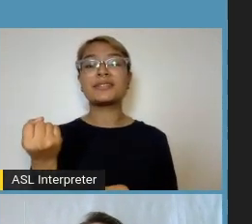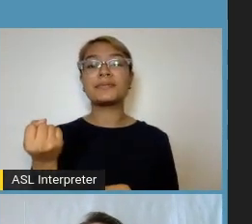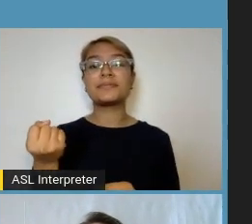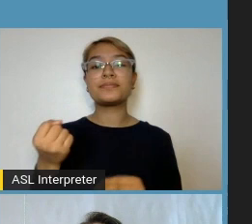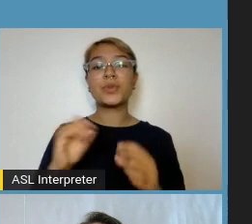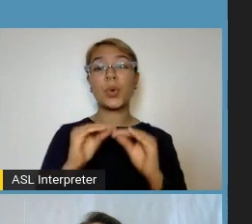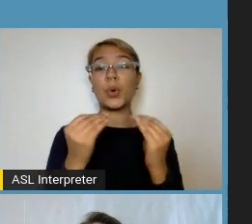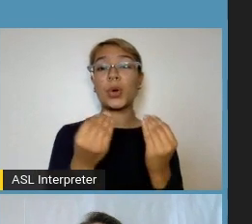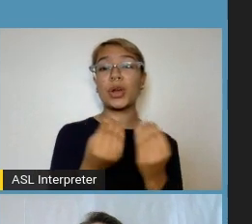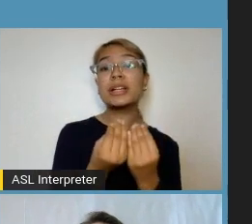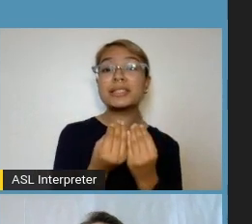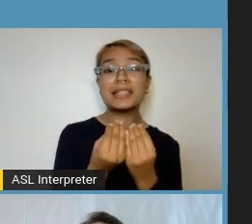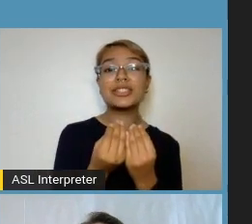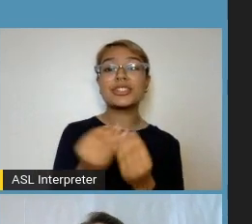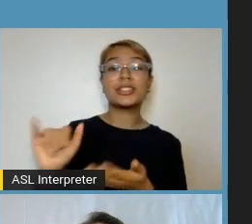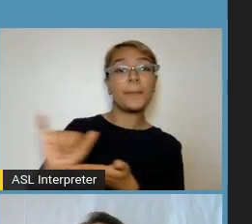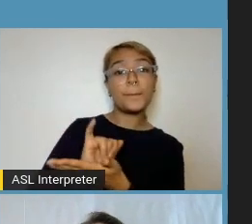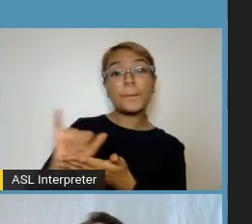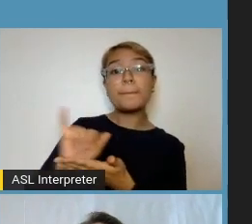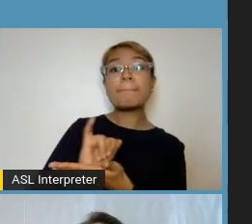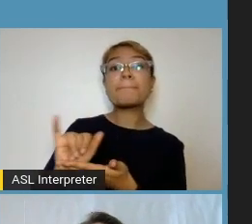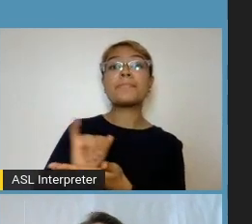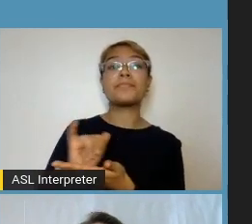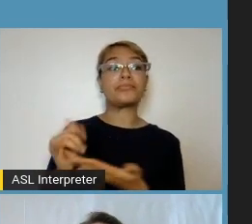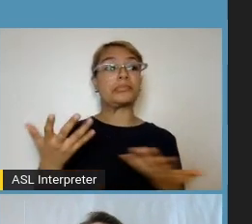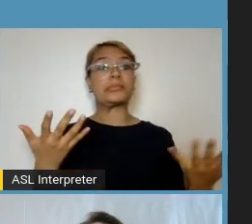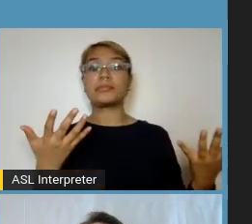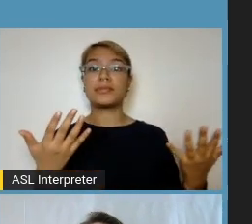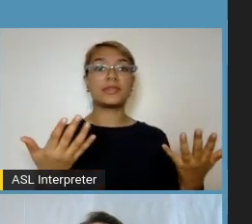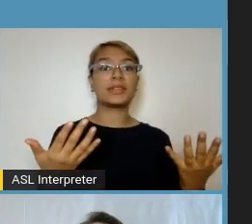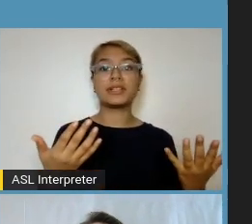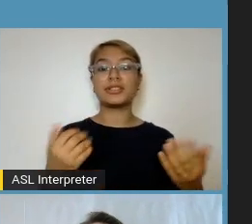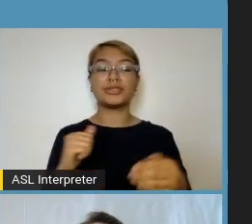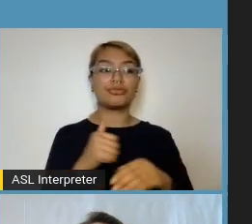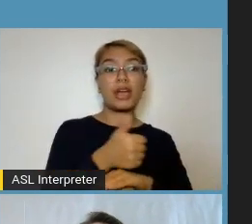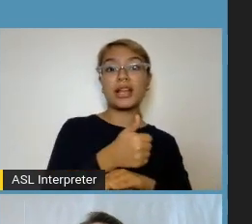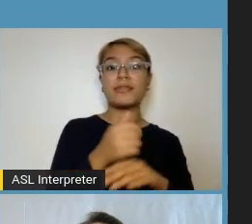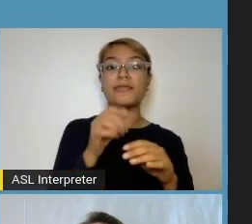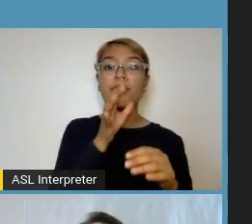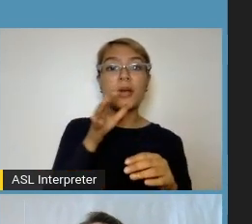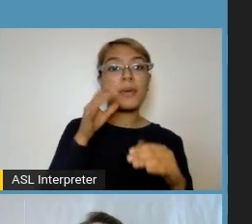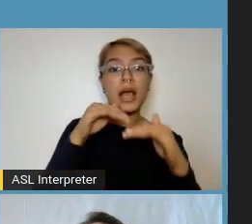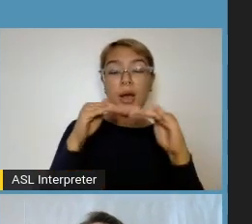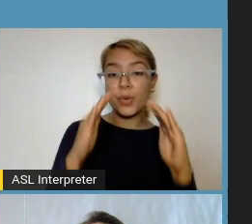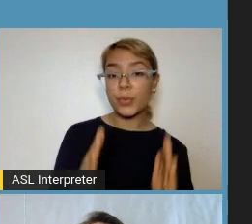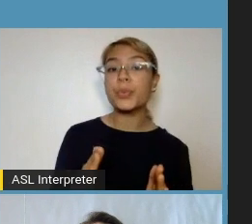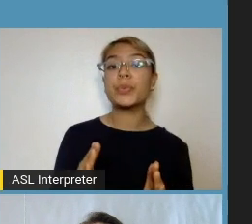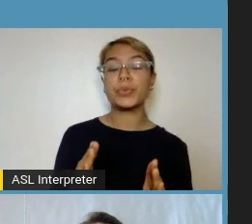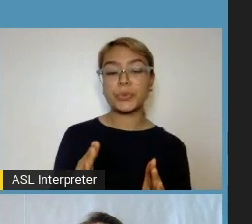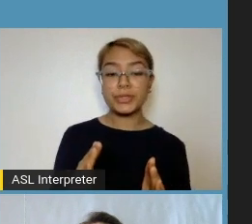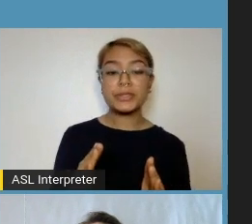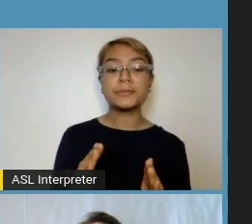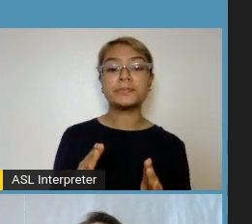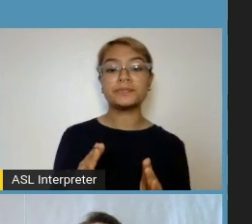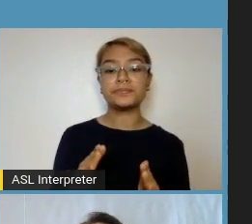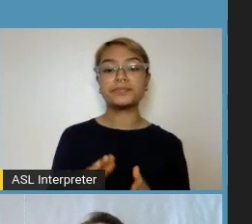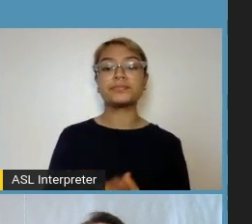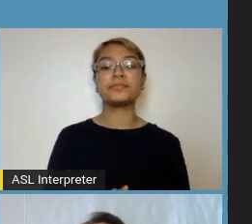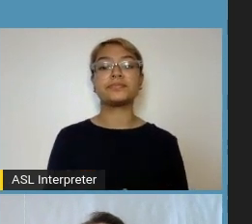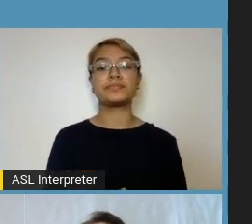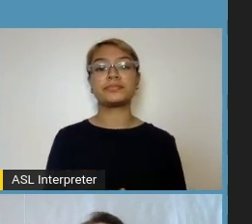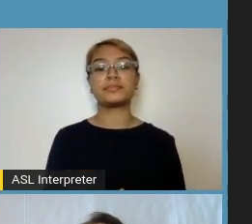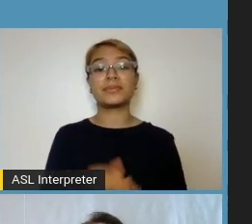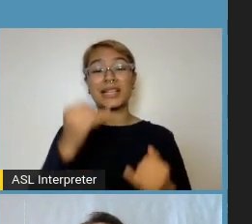of the subway system severely threatened the survival of the farmhouse. Descendants of the last Dykeman owners of the farmhouse, sisters Mary